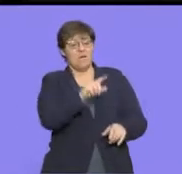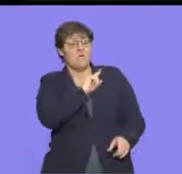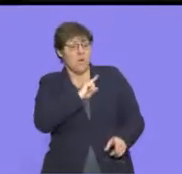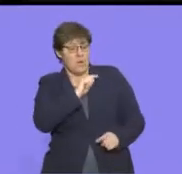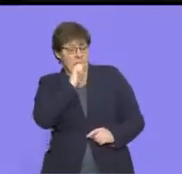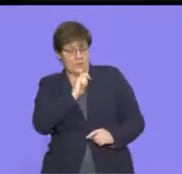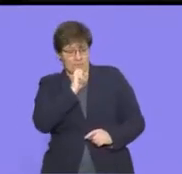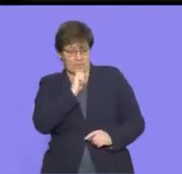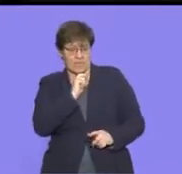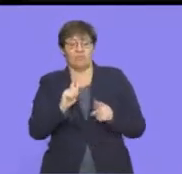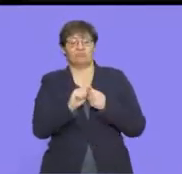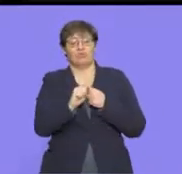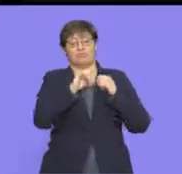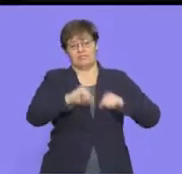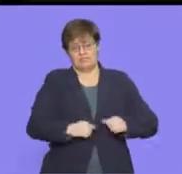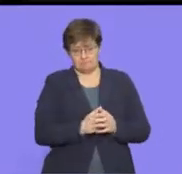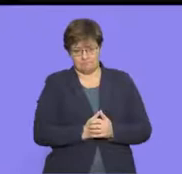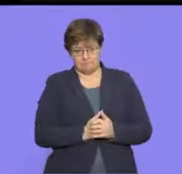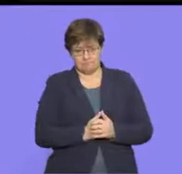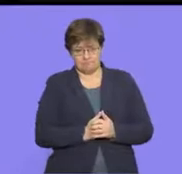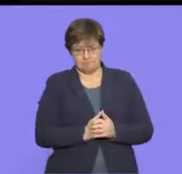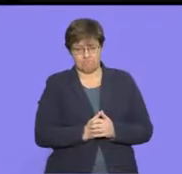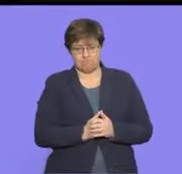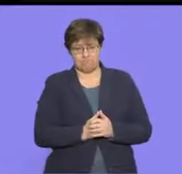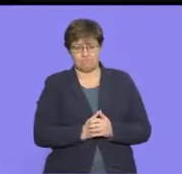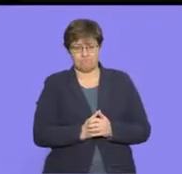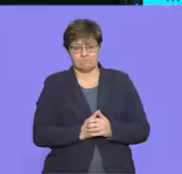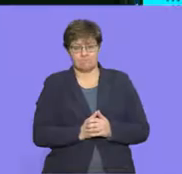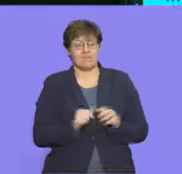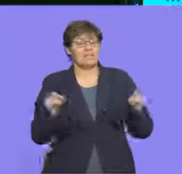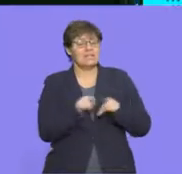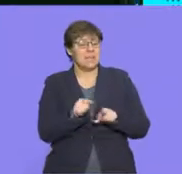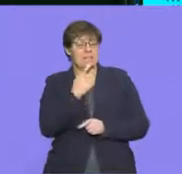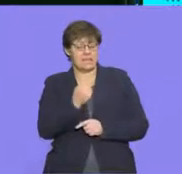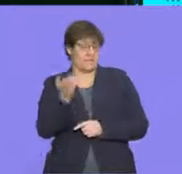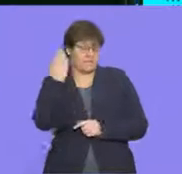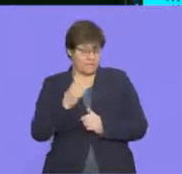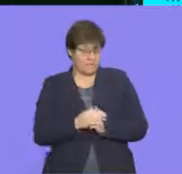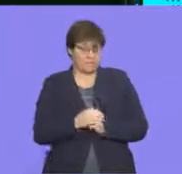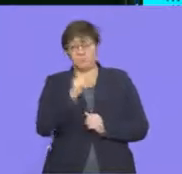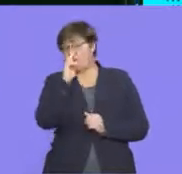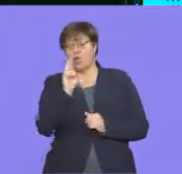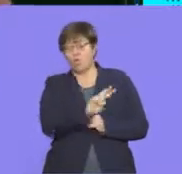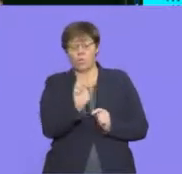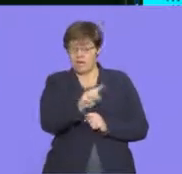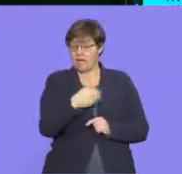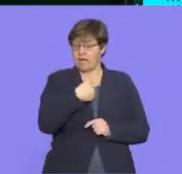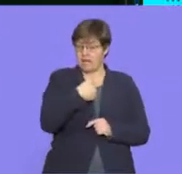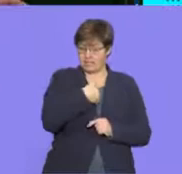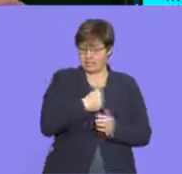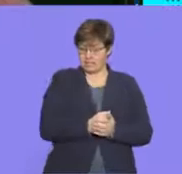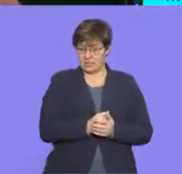we are going to use as a transport. Now, as I said to you, right, what we're going to have, what we're going to look at is the